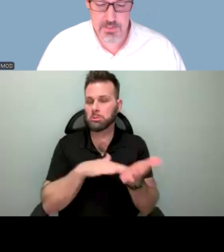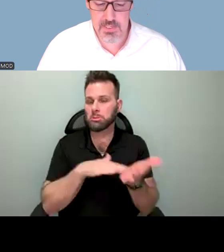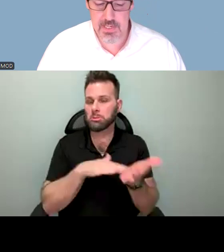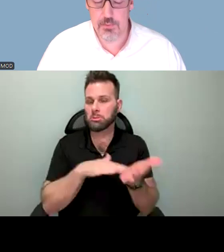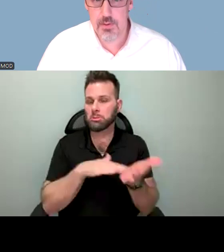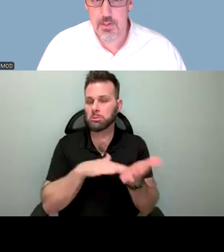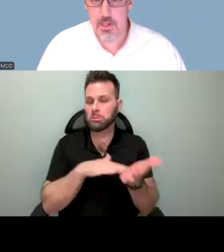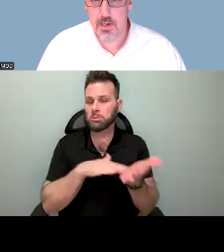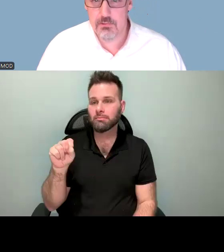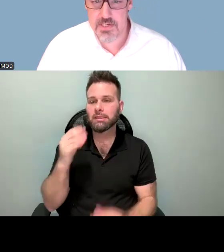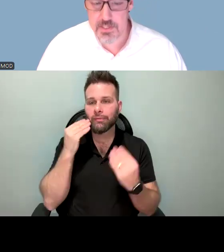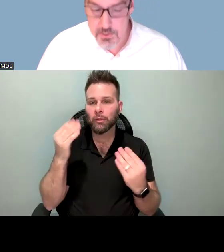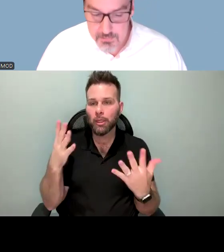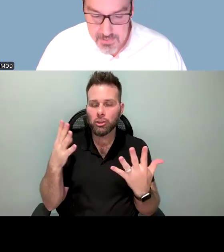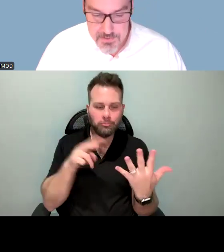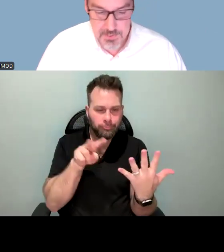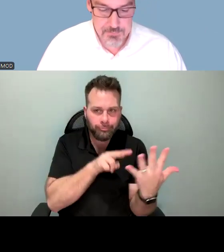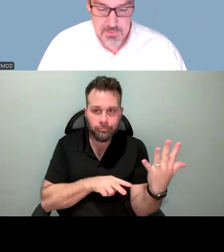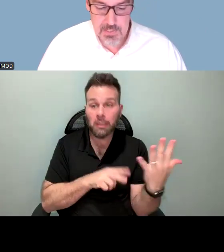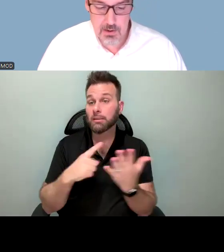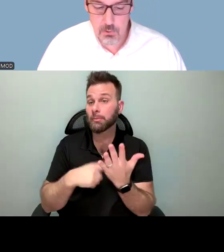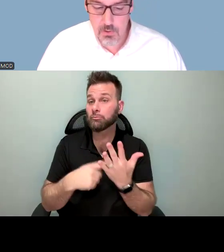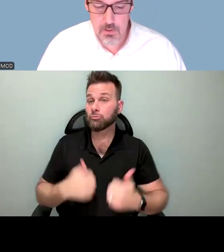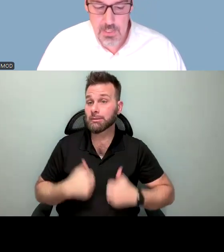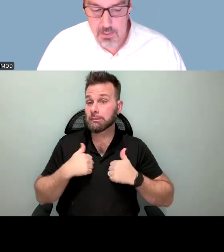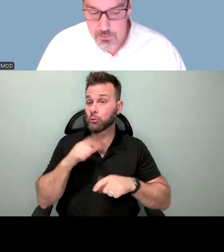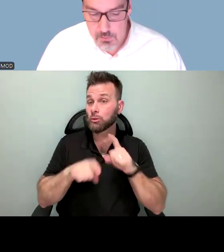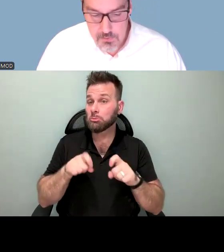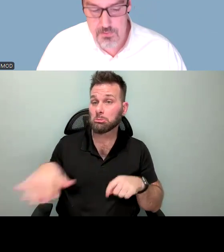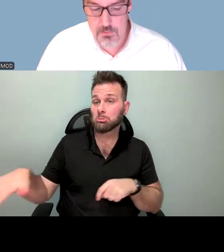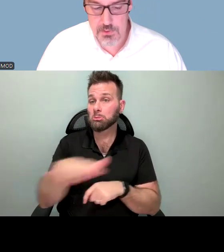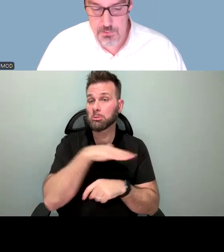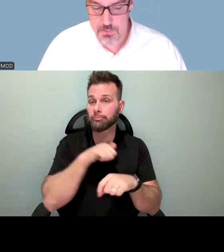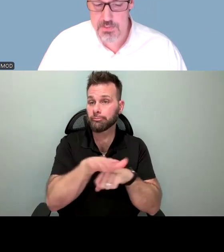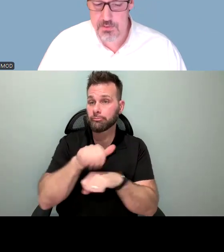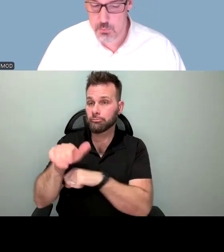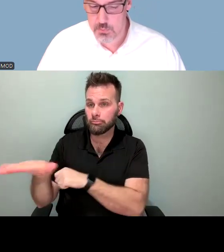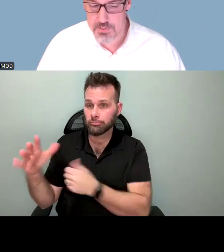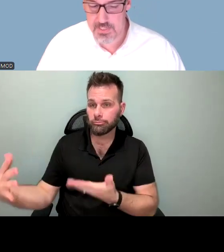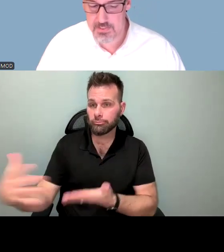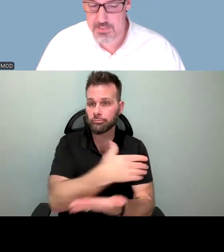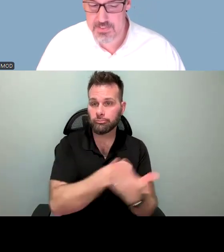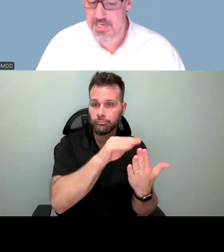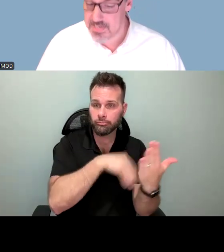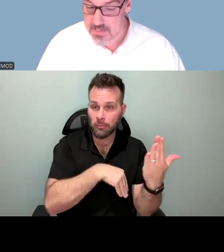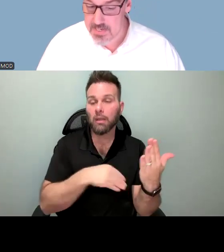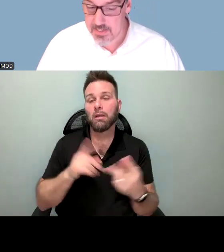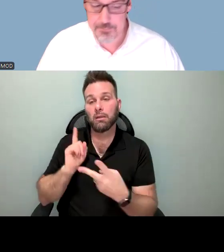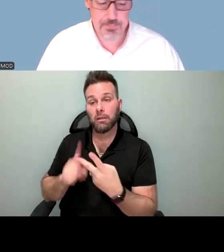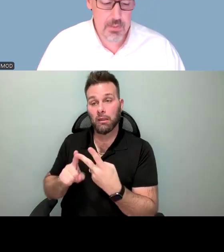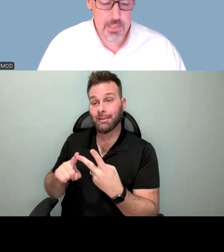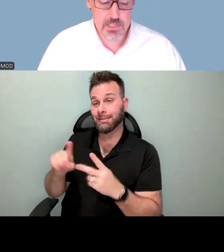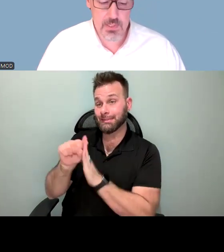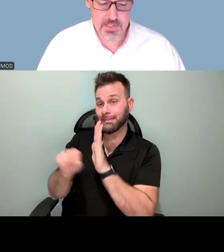Sometimes they'll send out resident surveys, or you can also use tools like the state census